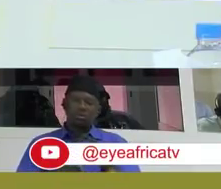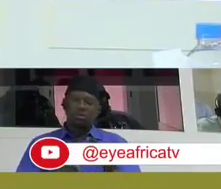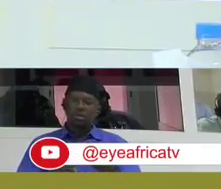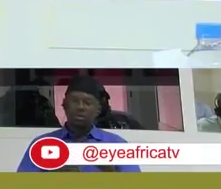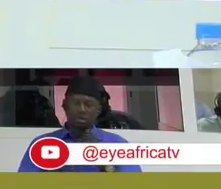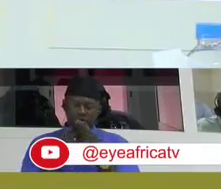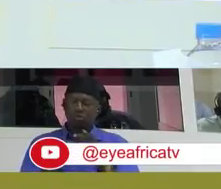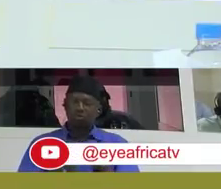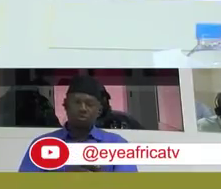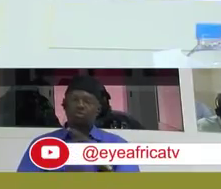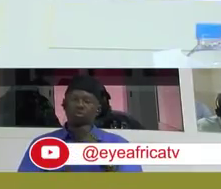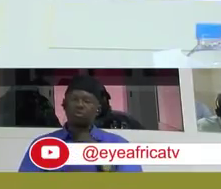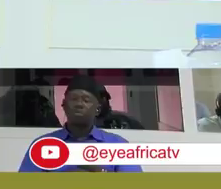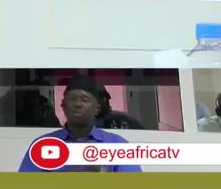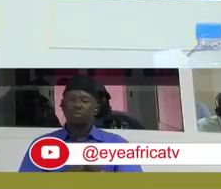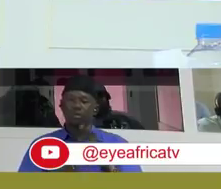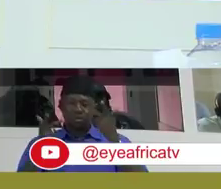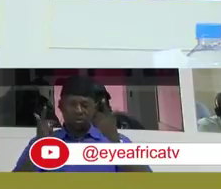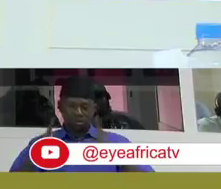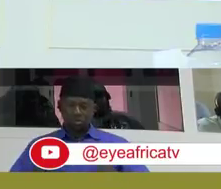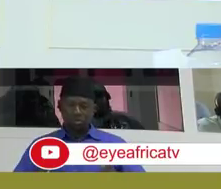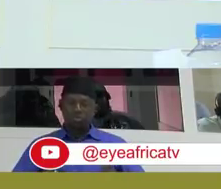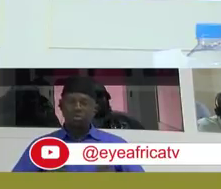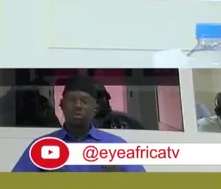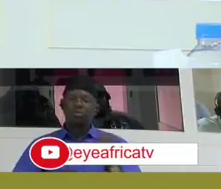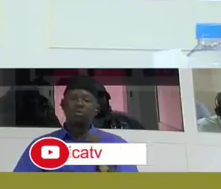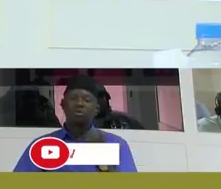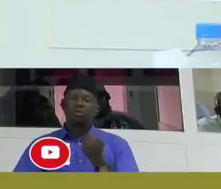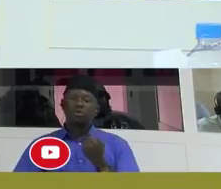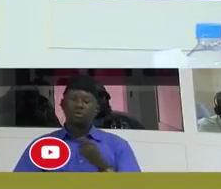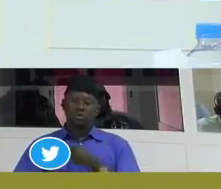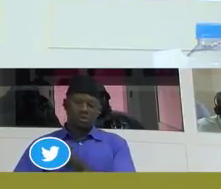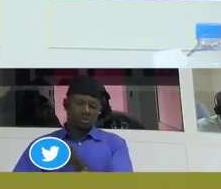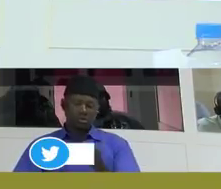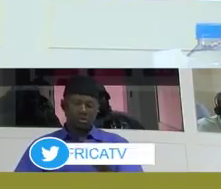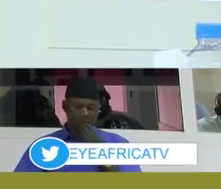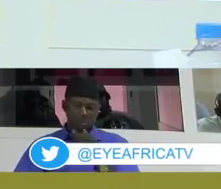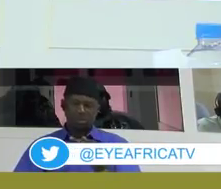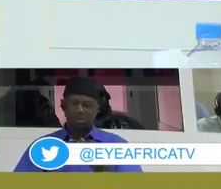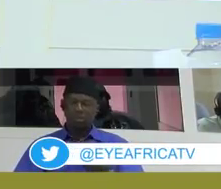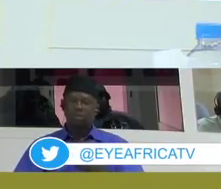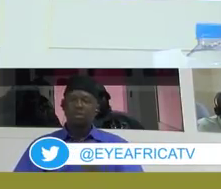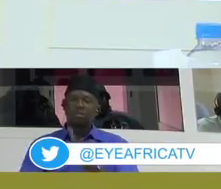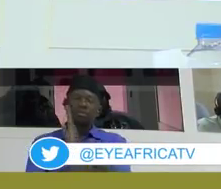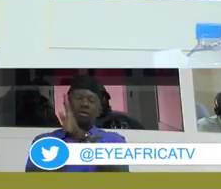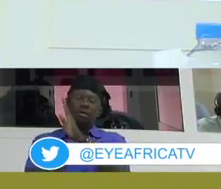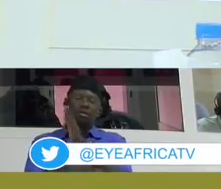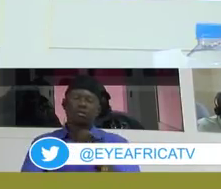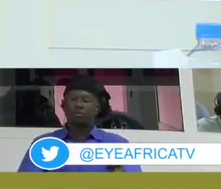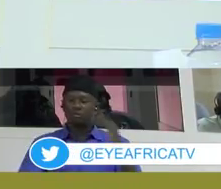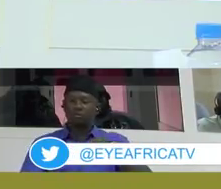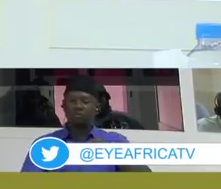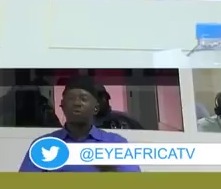laws, because they said the ban came from the police.